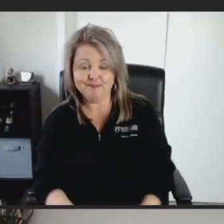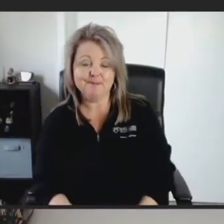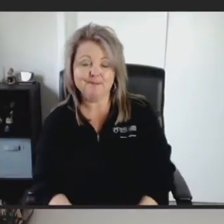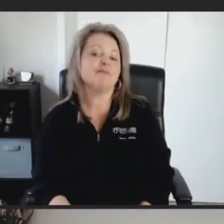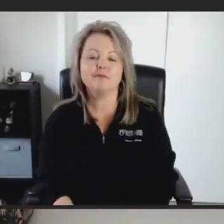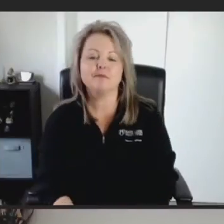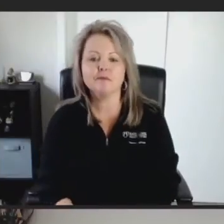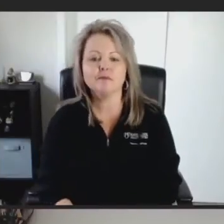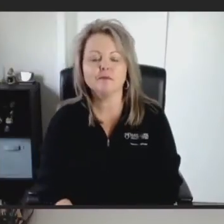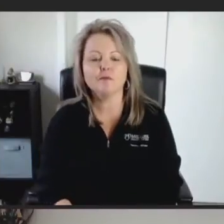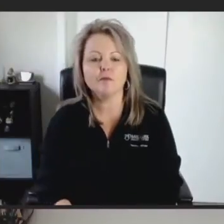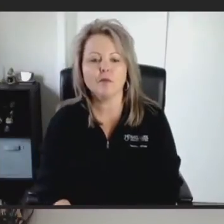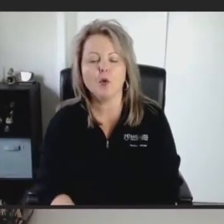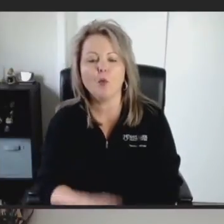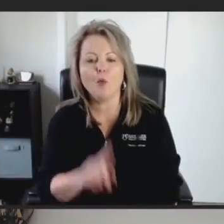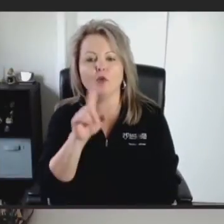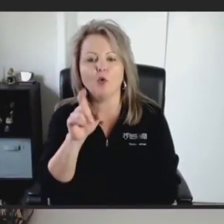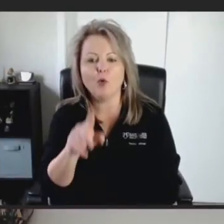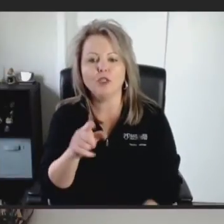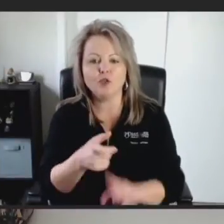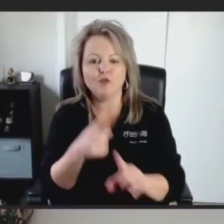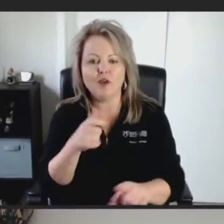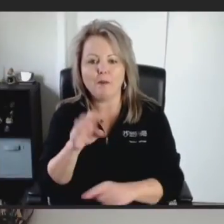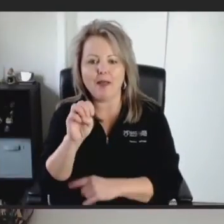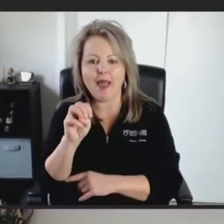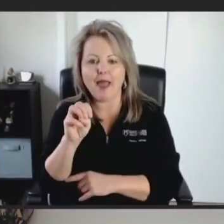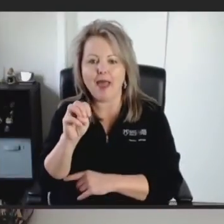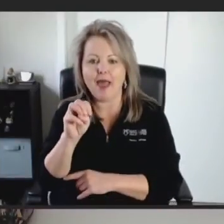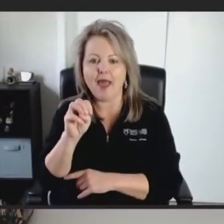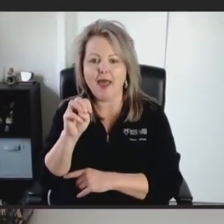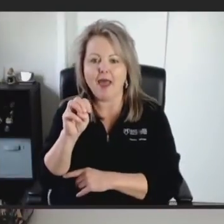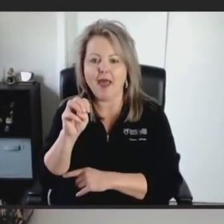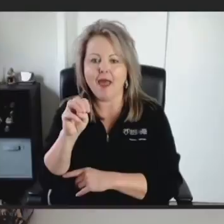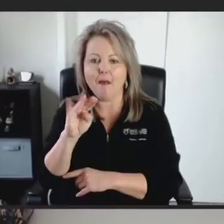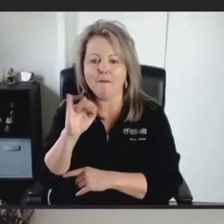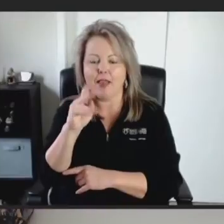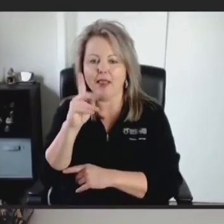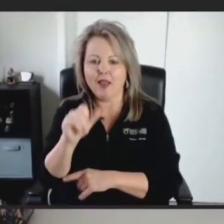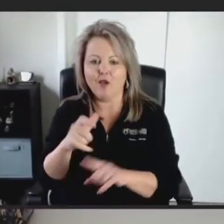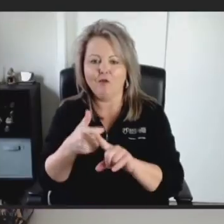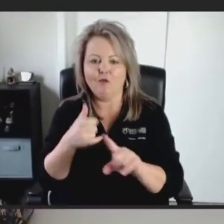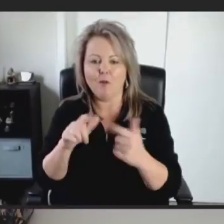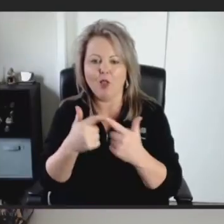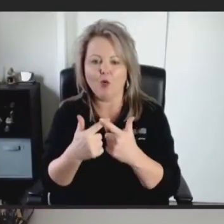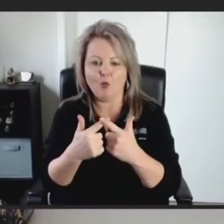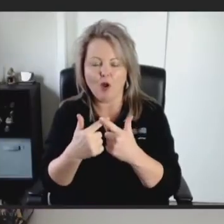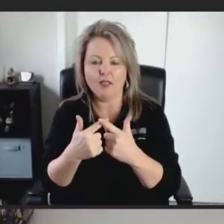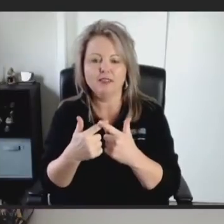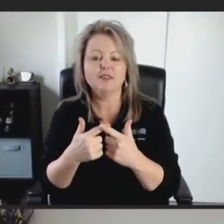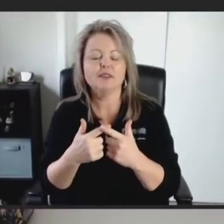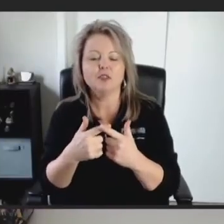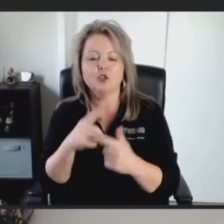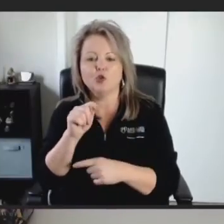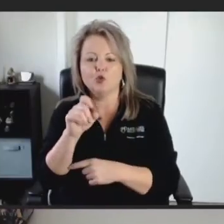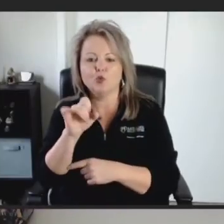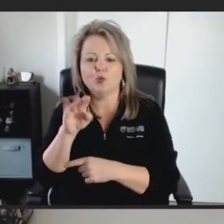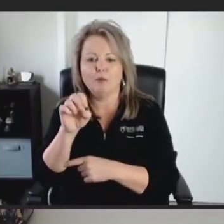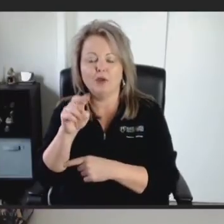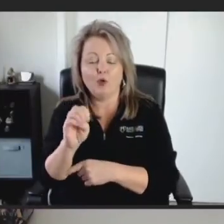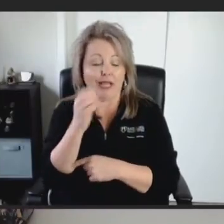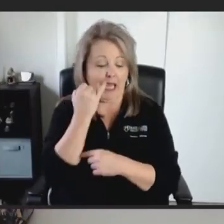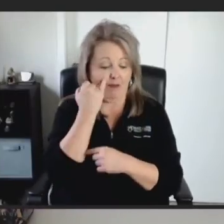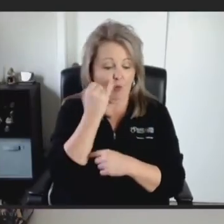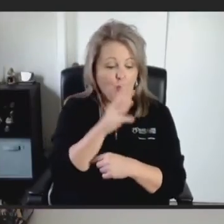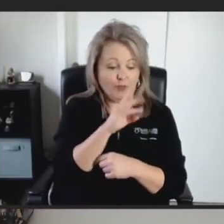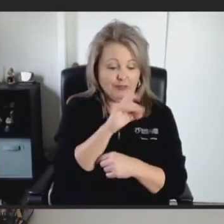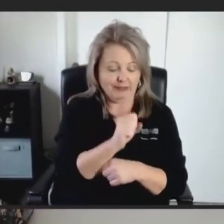We have a question from Emily at the La Crosse Tribune. She asks, if Wisconsin receives vaccine doses next week, will La Crosse County receive any